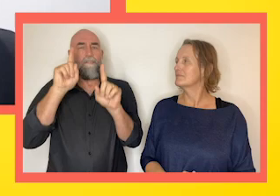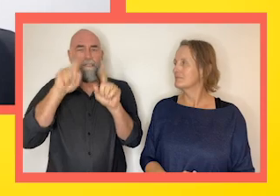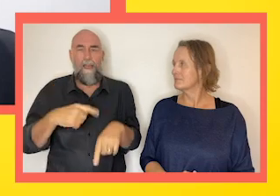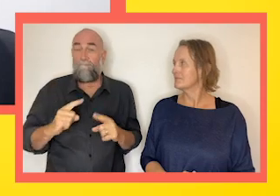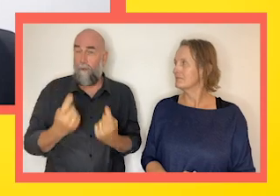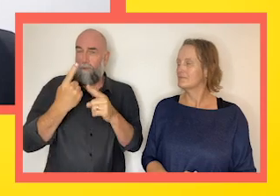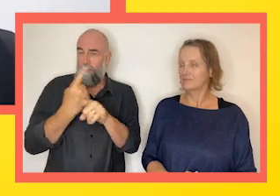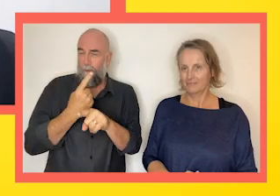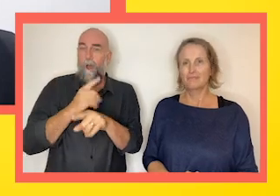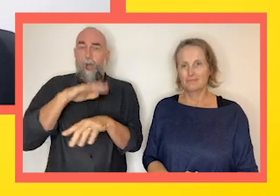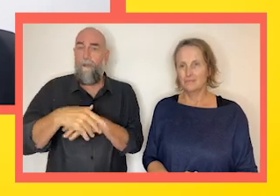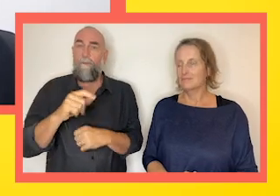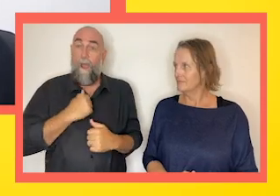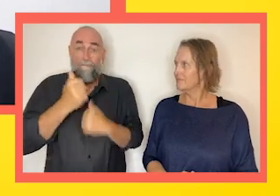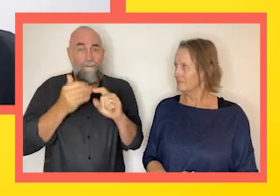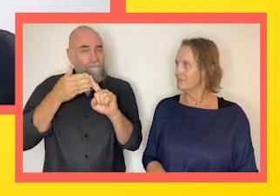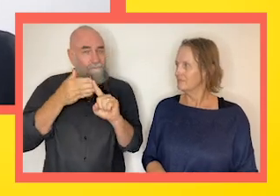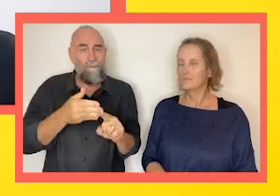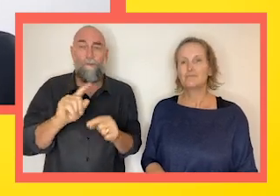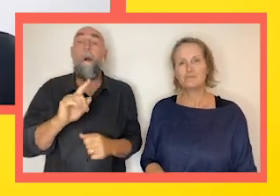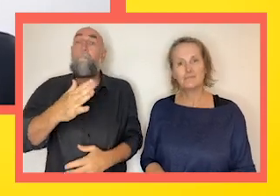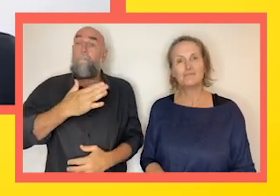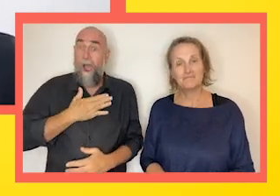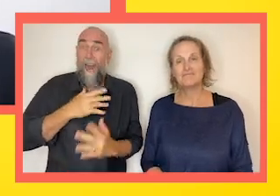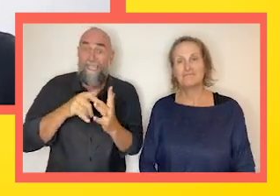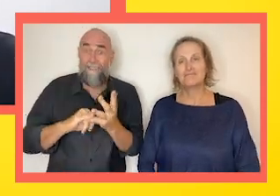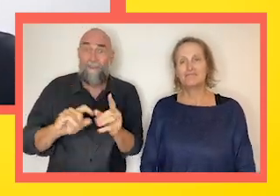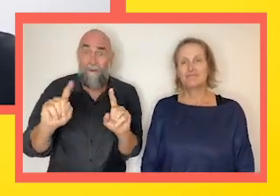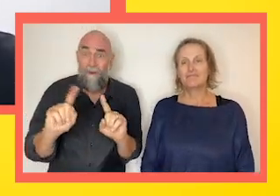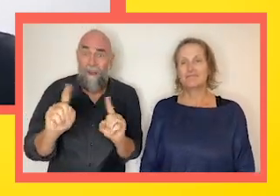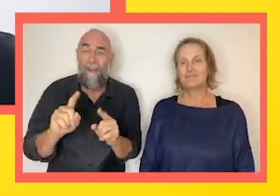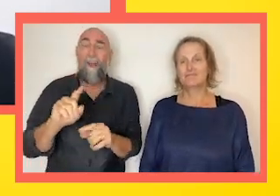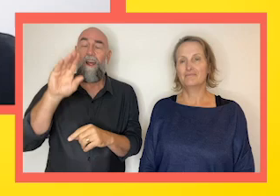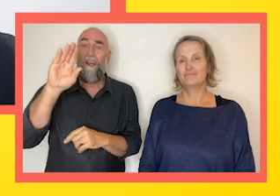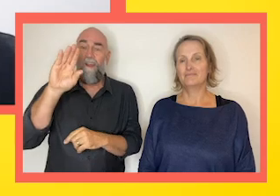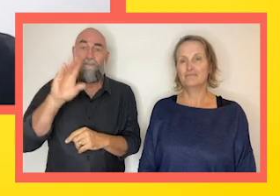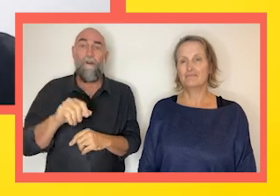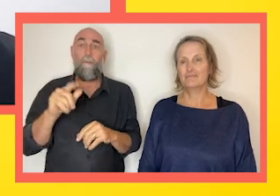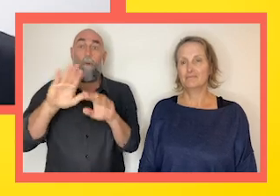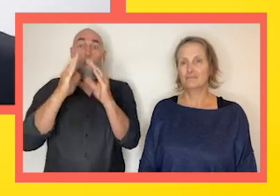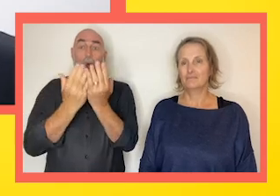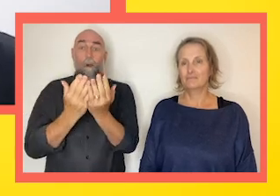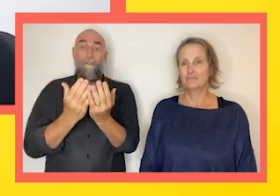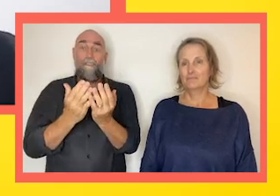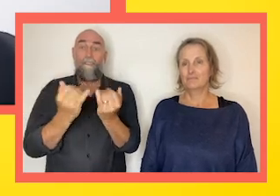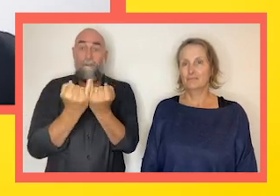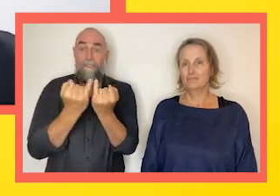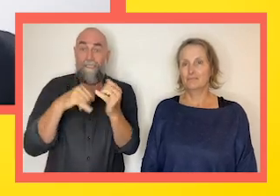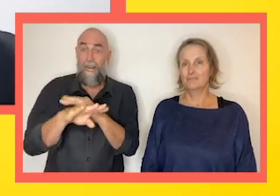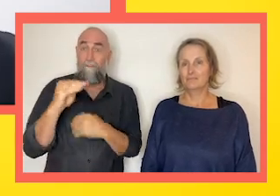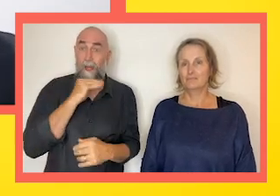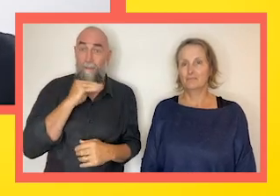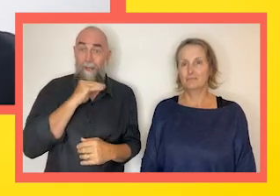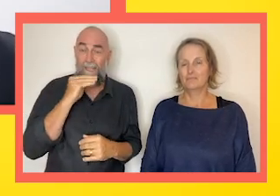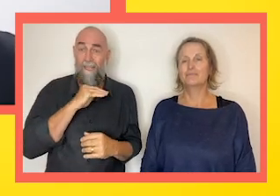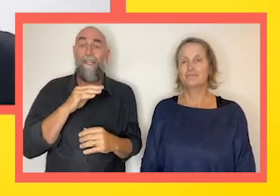couple of seconds to decide who your You Little Ripper moment is, but mine is from the Para Swimming World Series in Melbourne. The Aussie